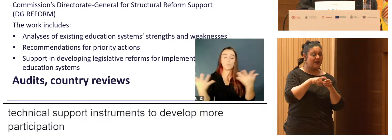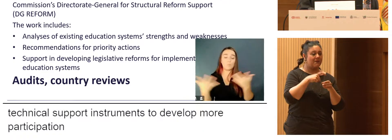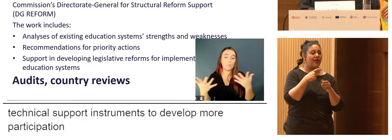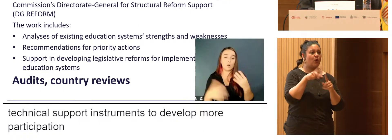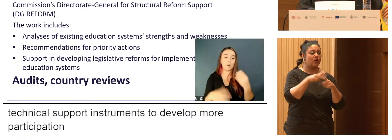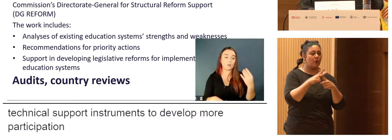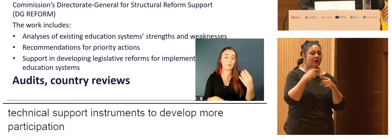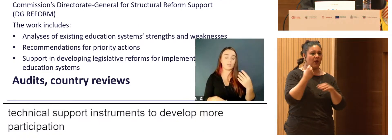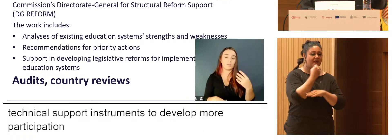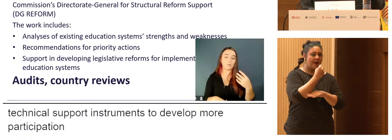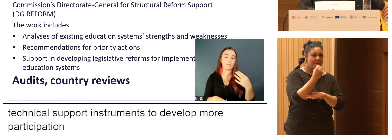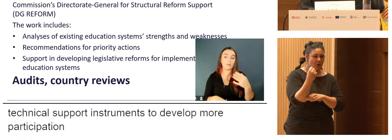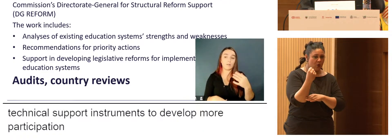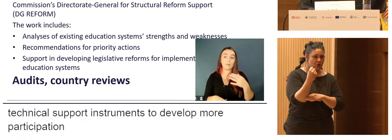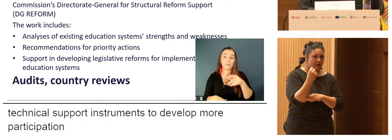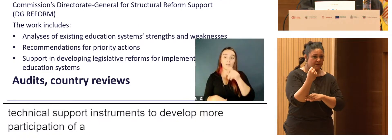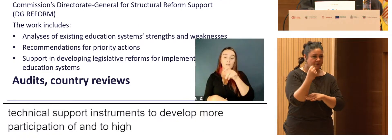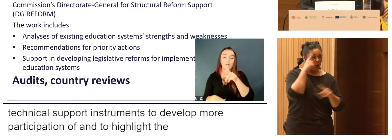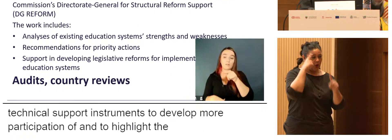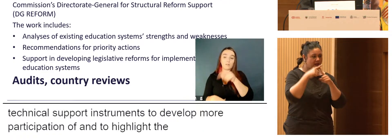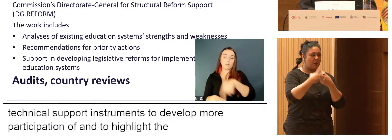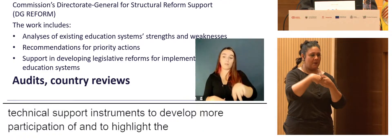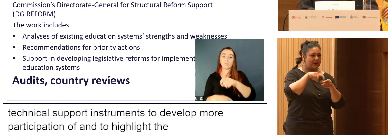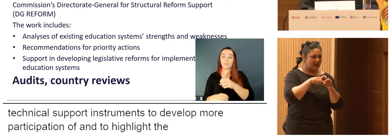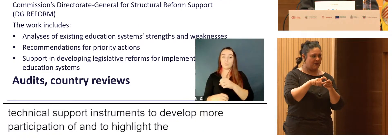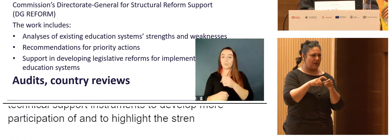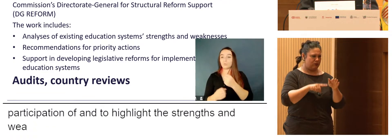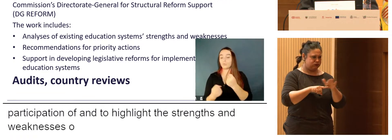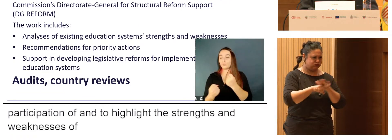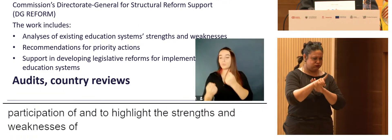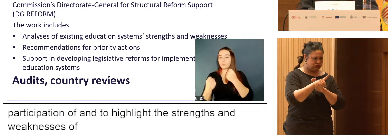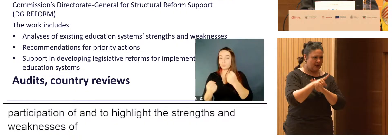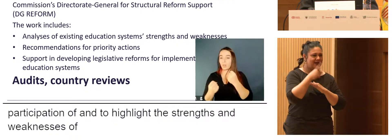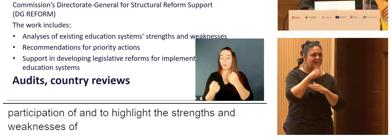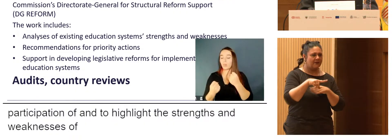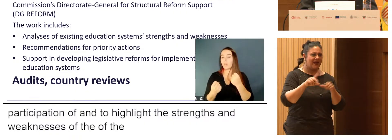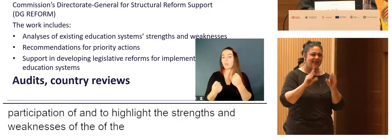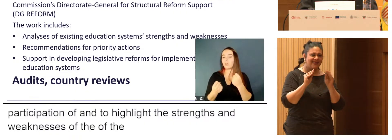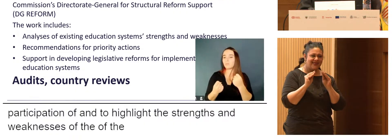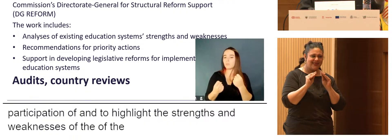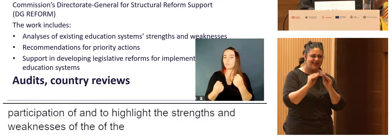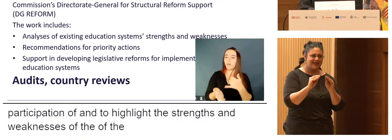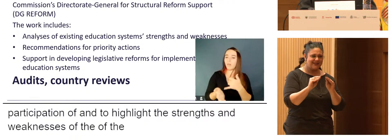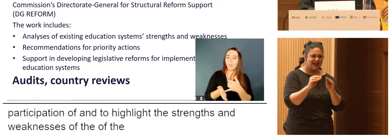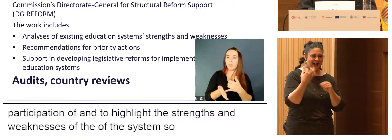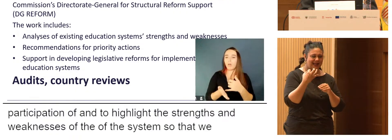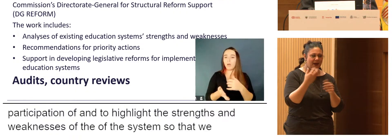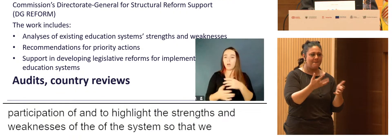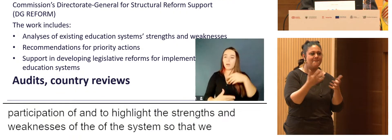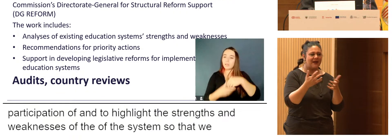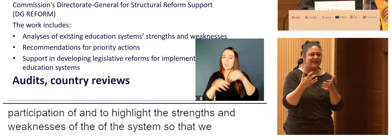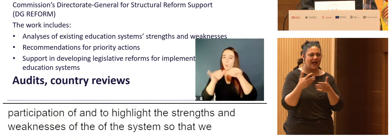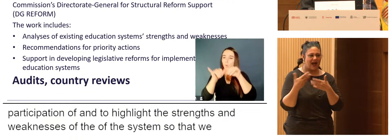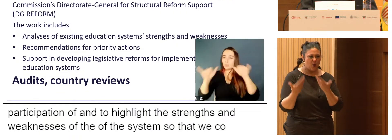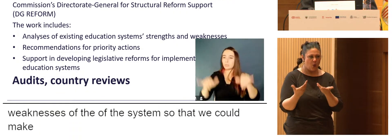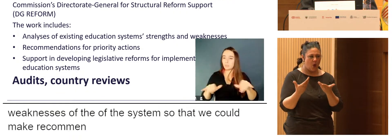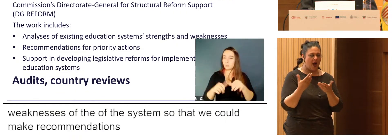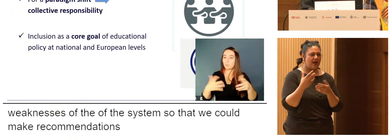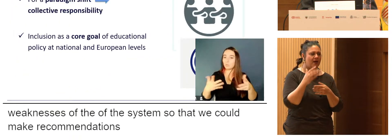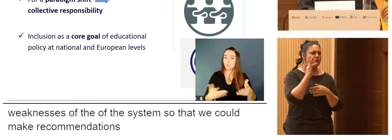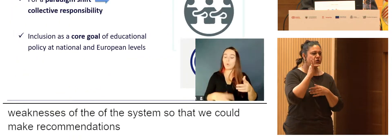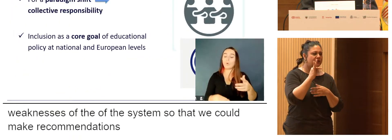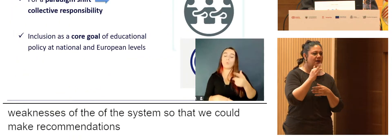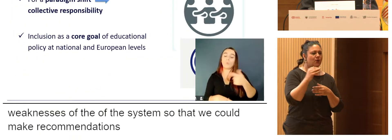and to highlight the strengths and weaknesses of the system so that we could make recommendations for